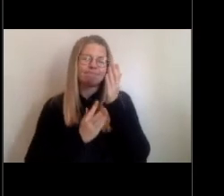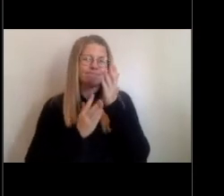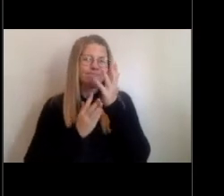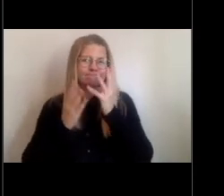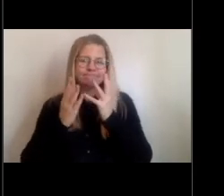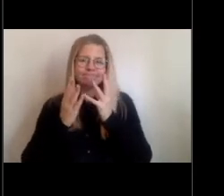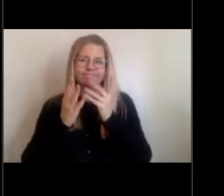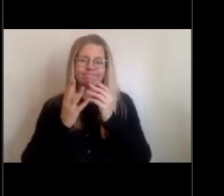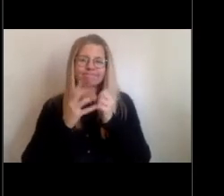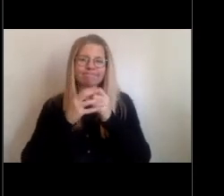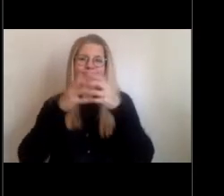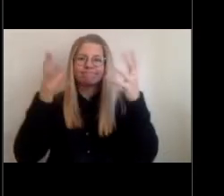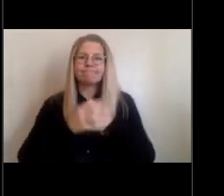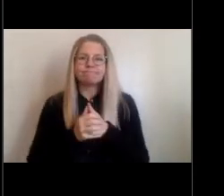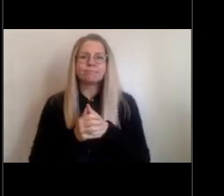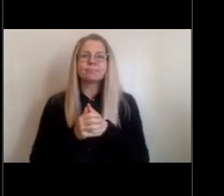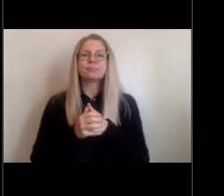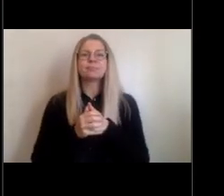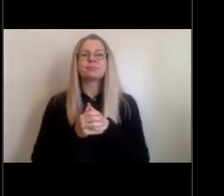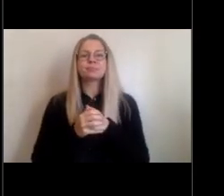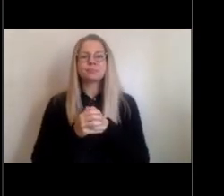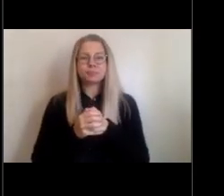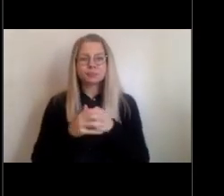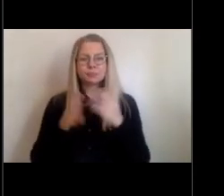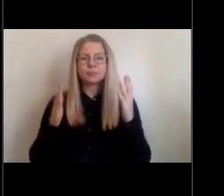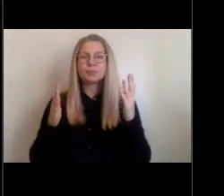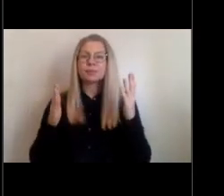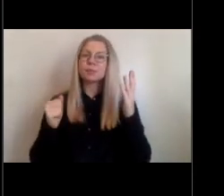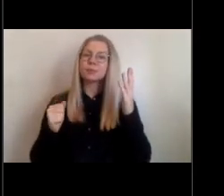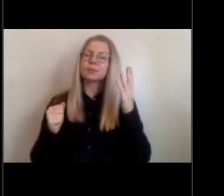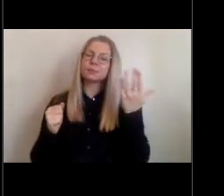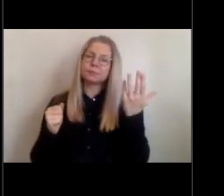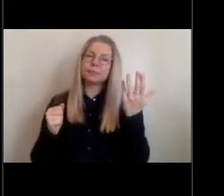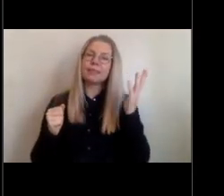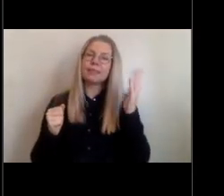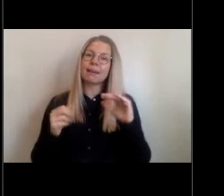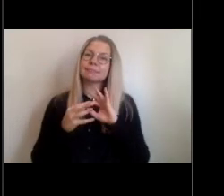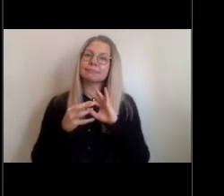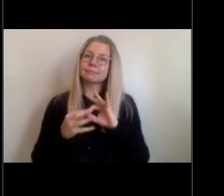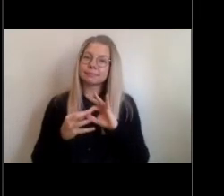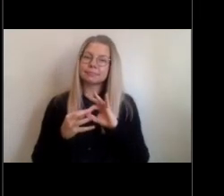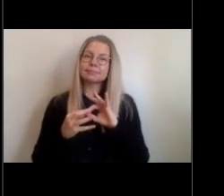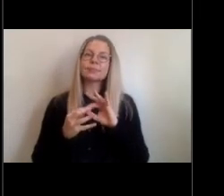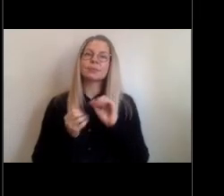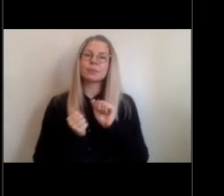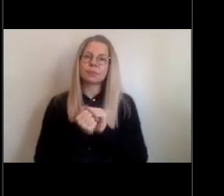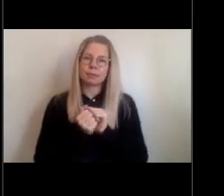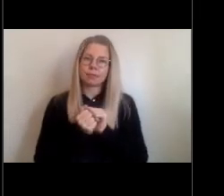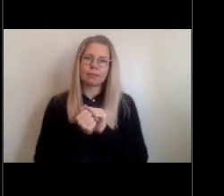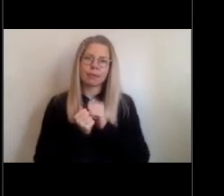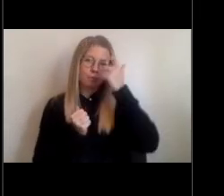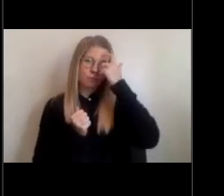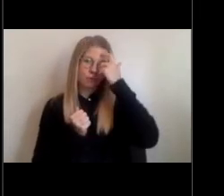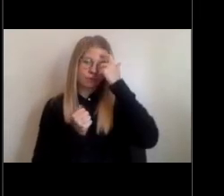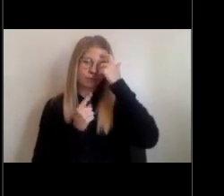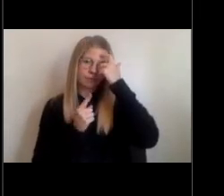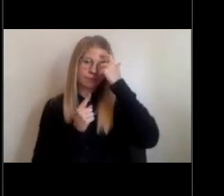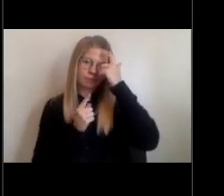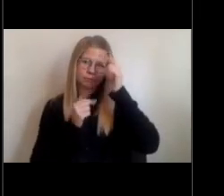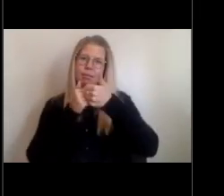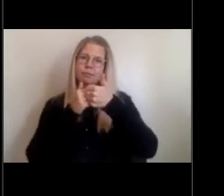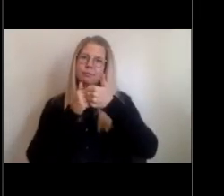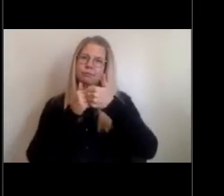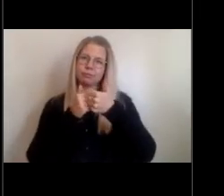Segues nicely into brain challenge. So, we believe, again, in FOH, that ongoing